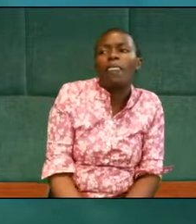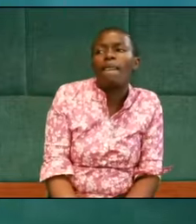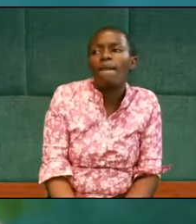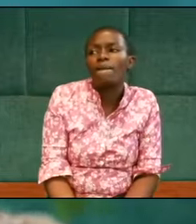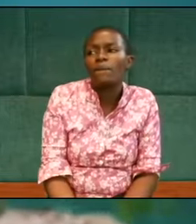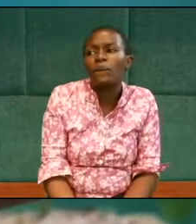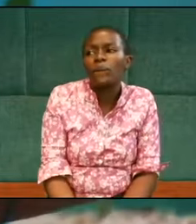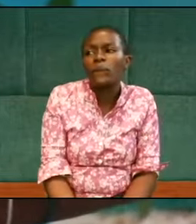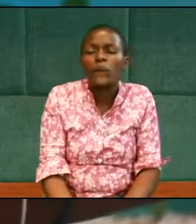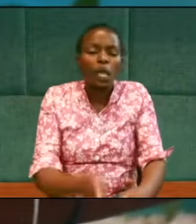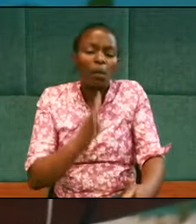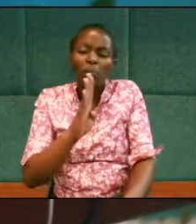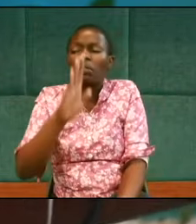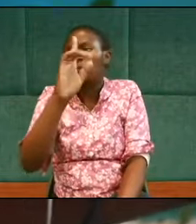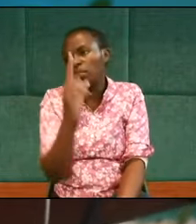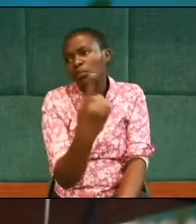Being single,